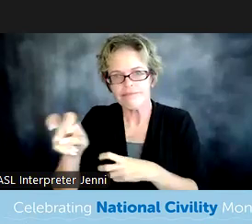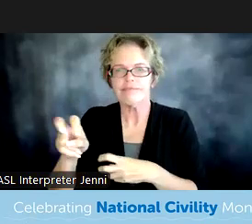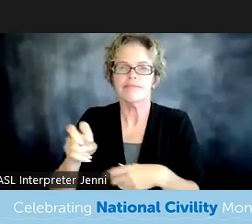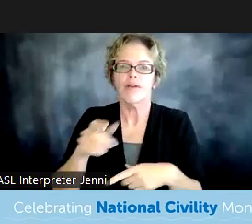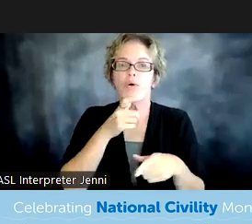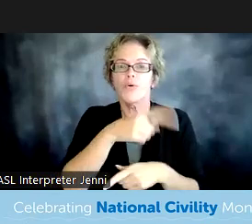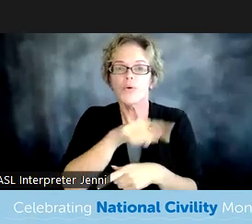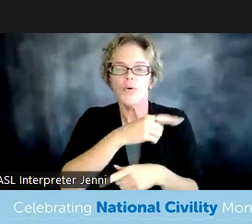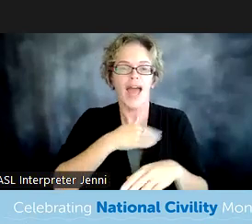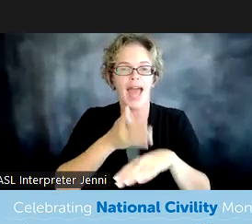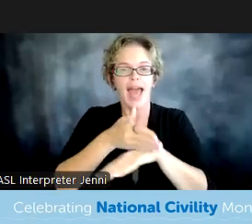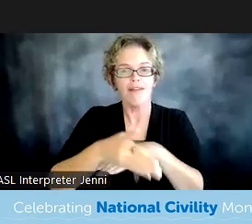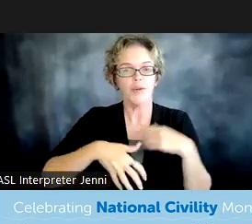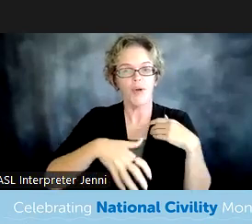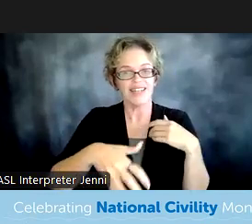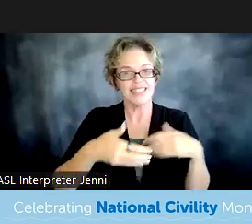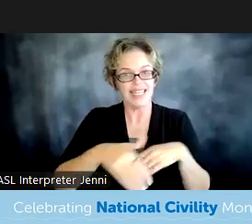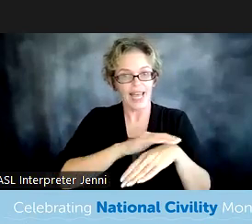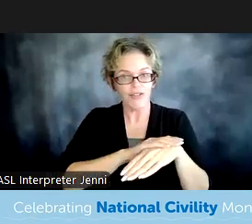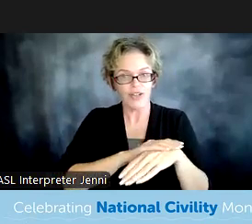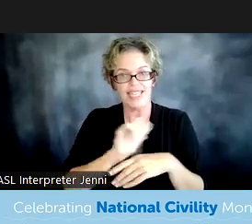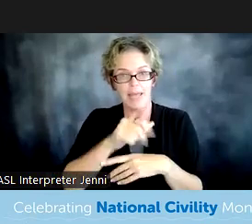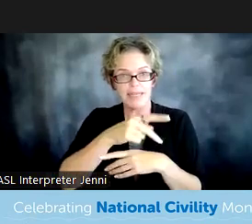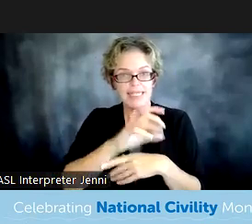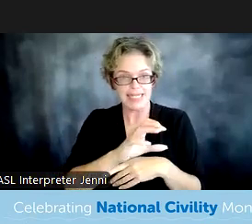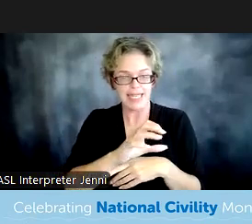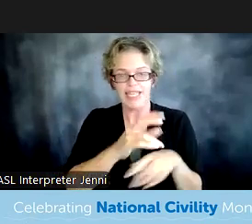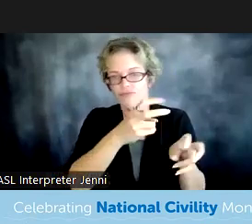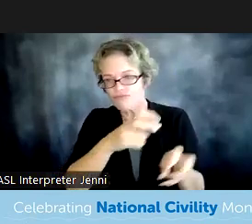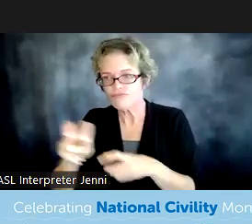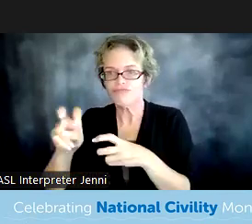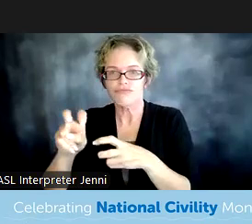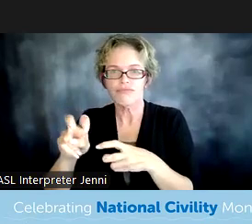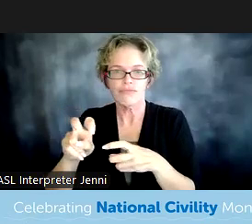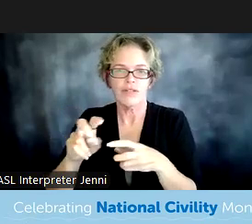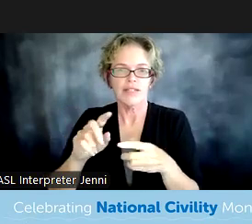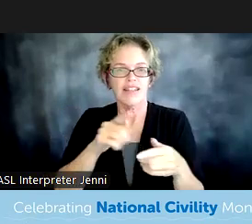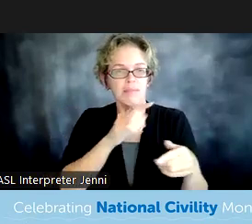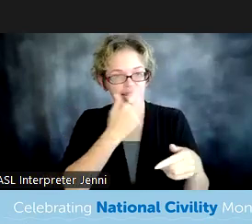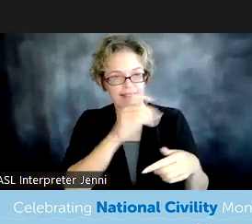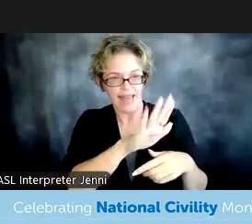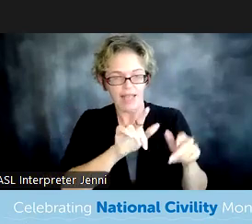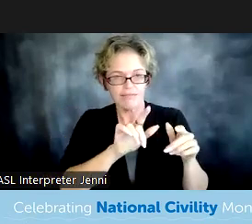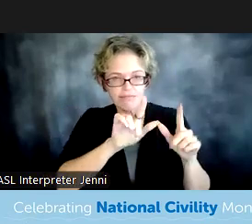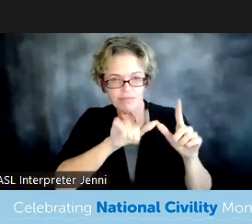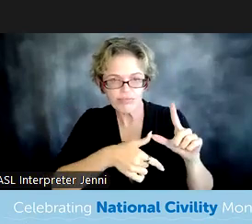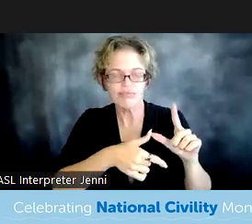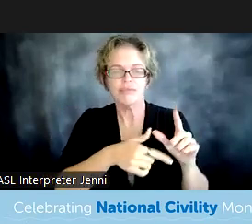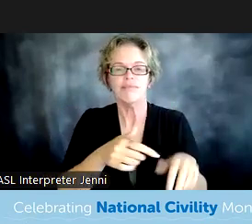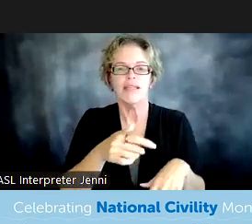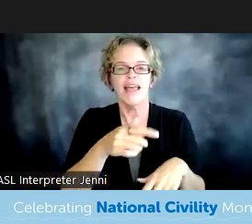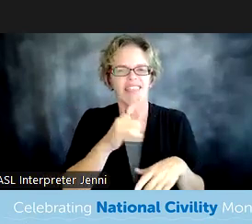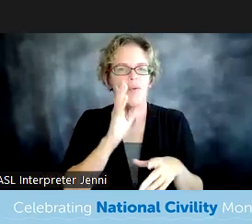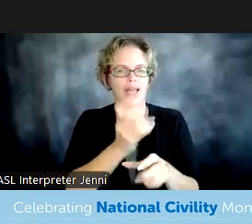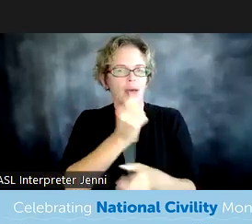ending, so they are on APC coverage, they go to complete the renewal. Their spot, they get approved based on being on that